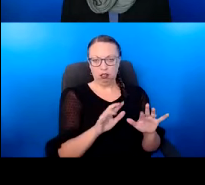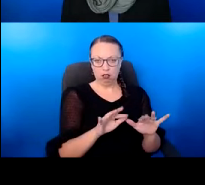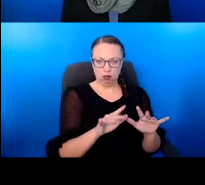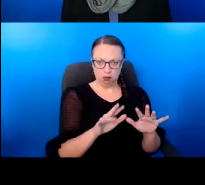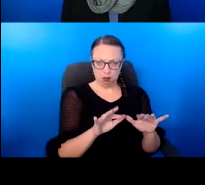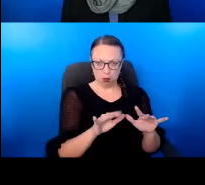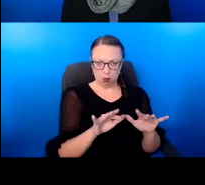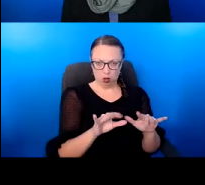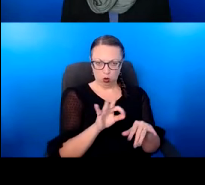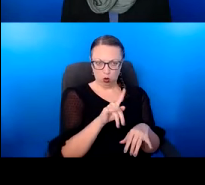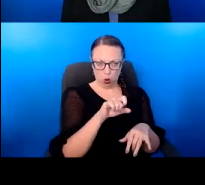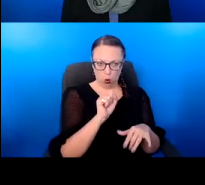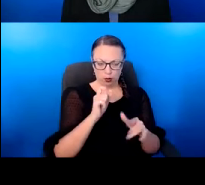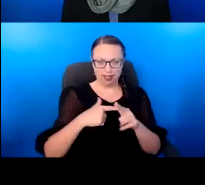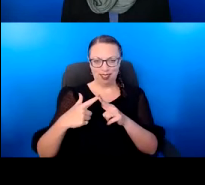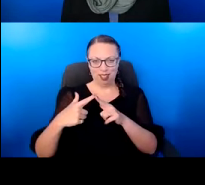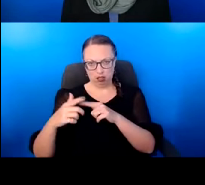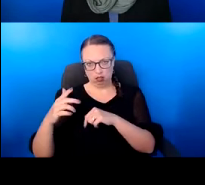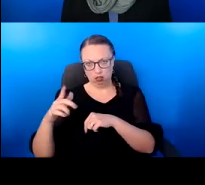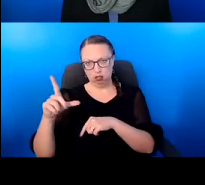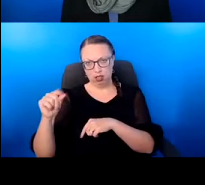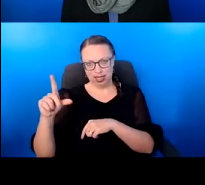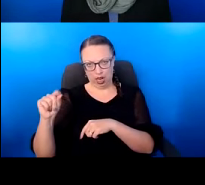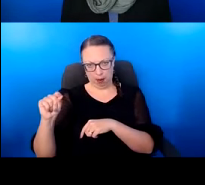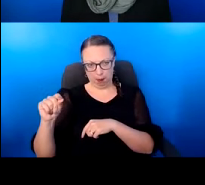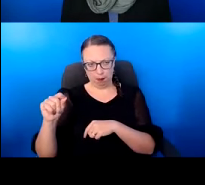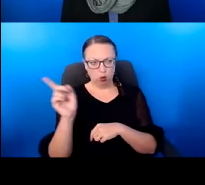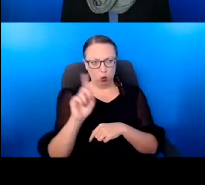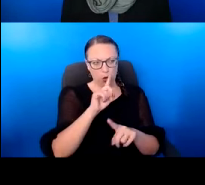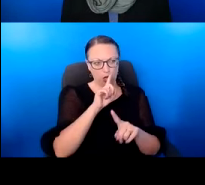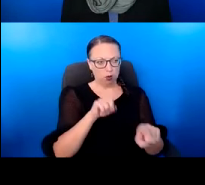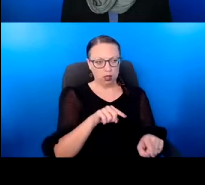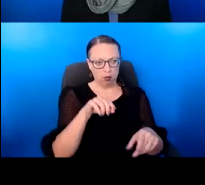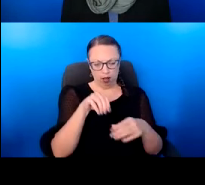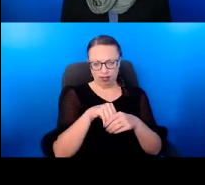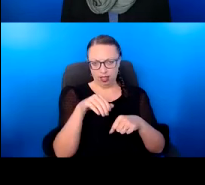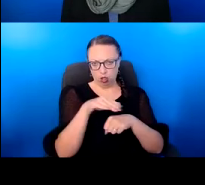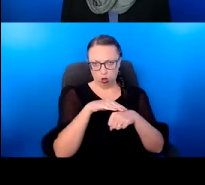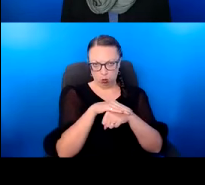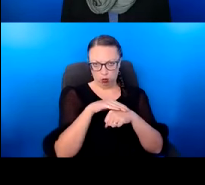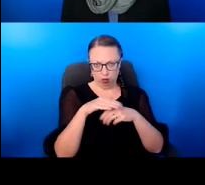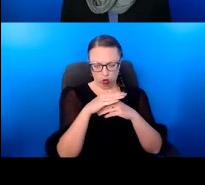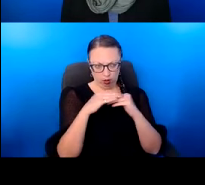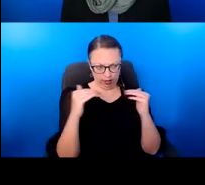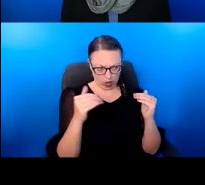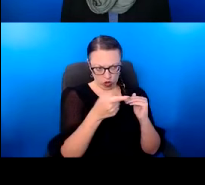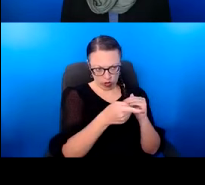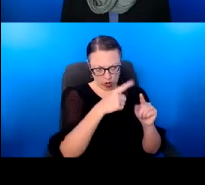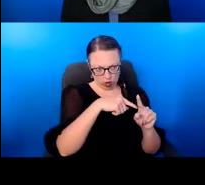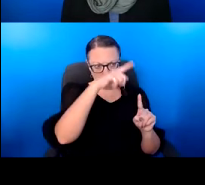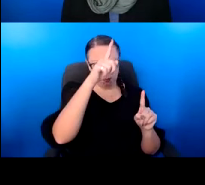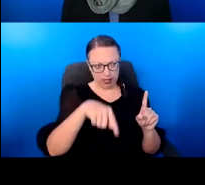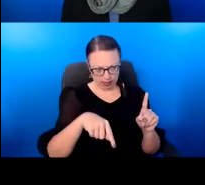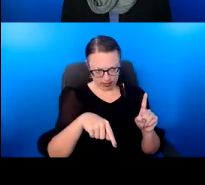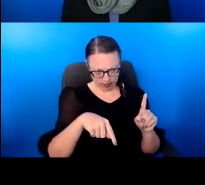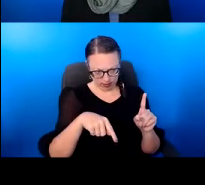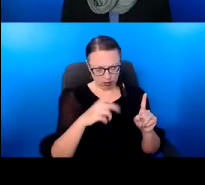by wiggle your toes. Here's the response in the superficial layers, and here are the peaks, and we get a